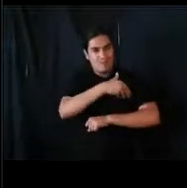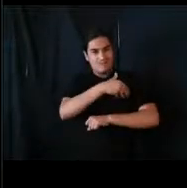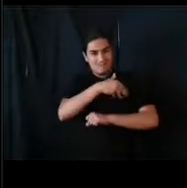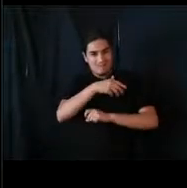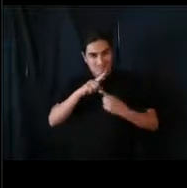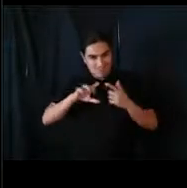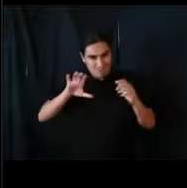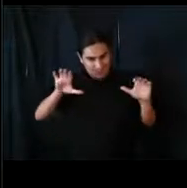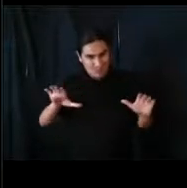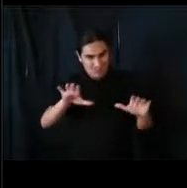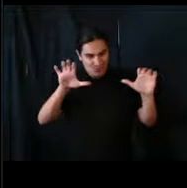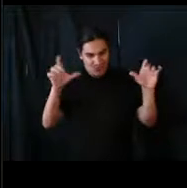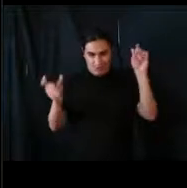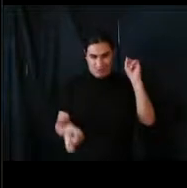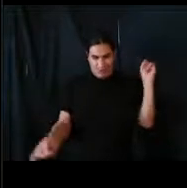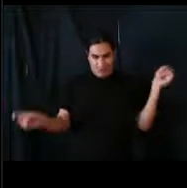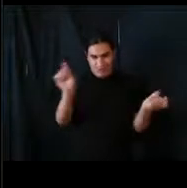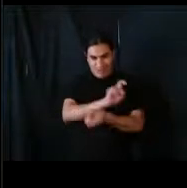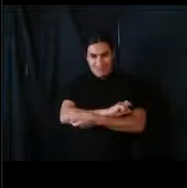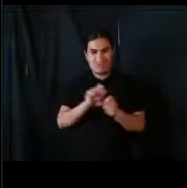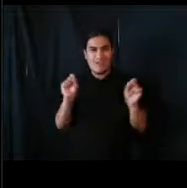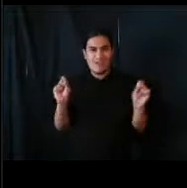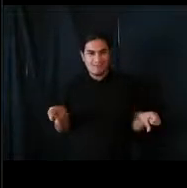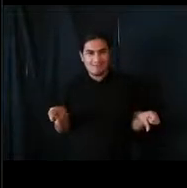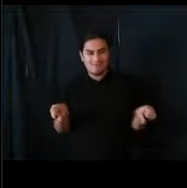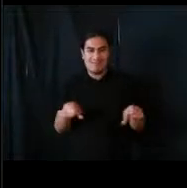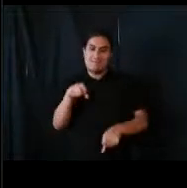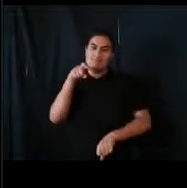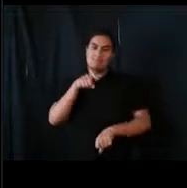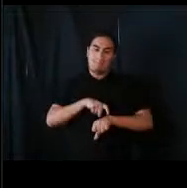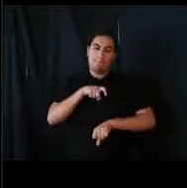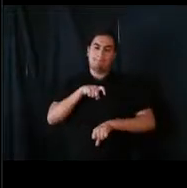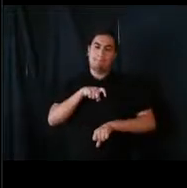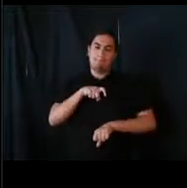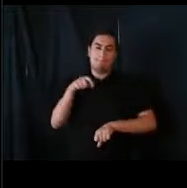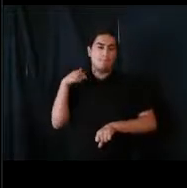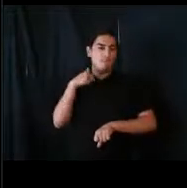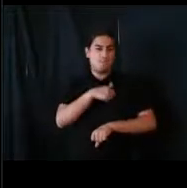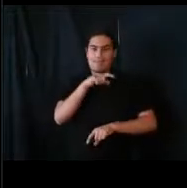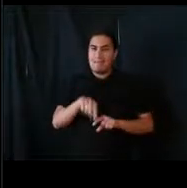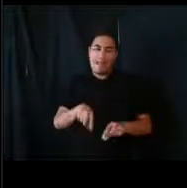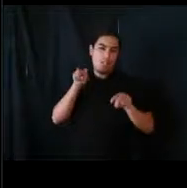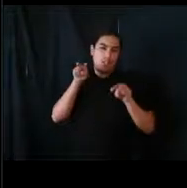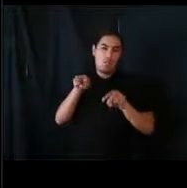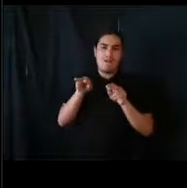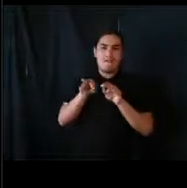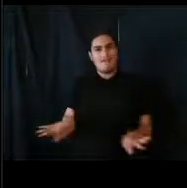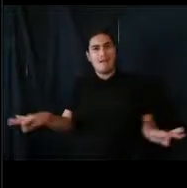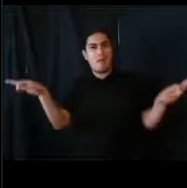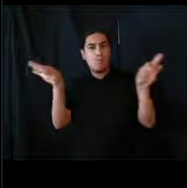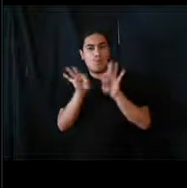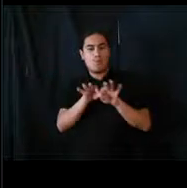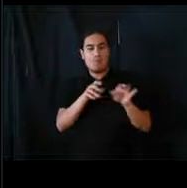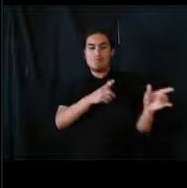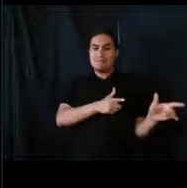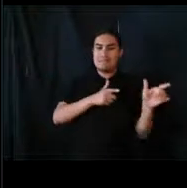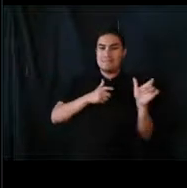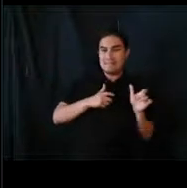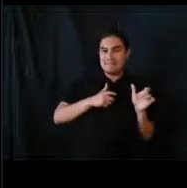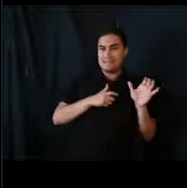um and it's time uh we we can't look at volume look at speed and